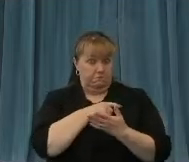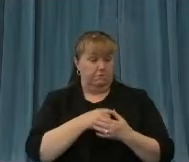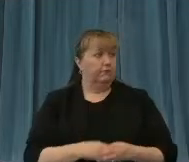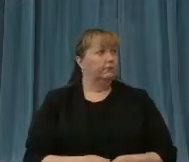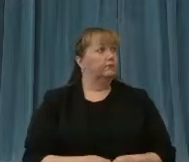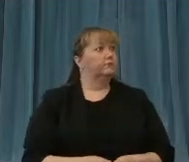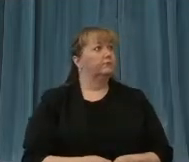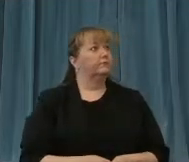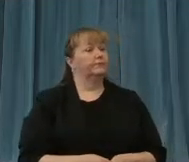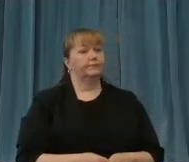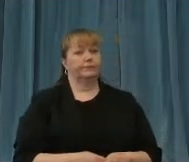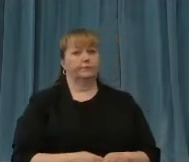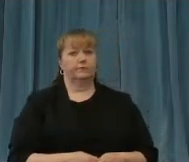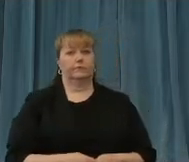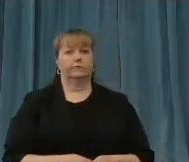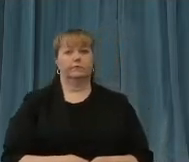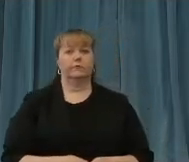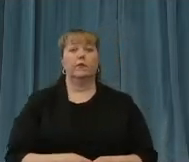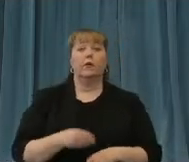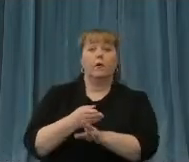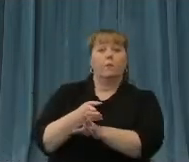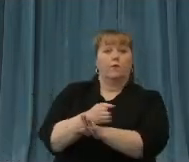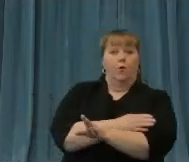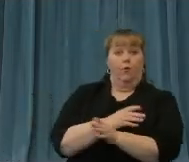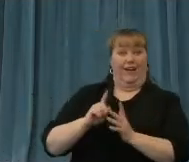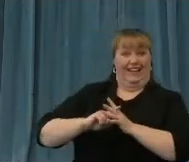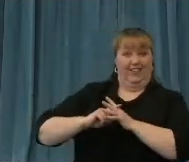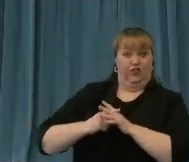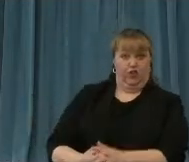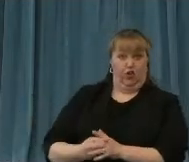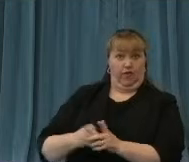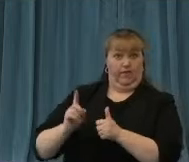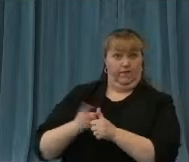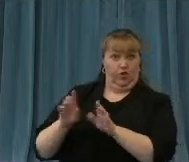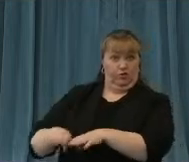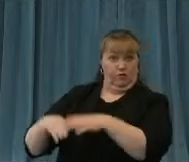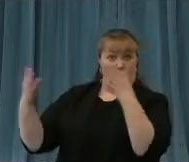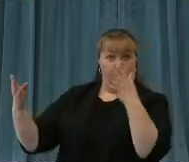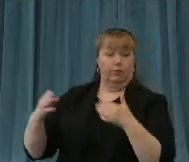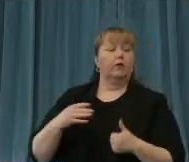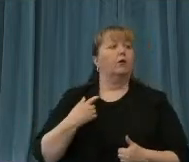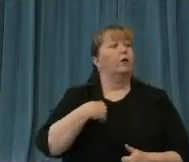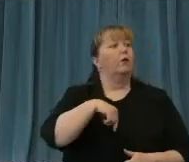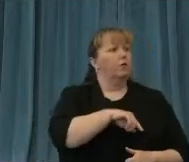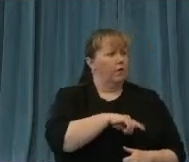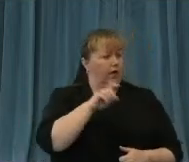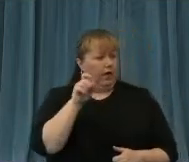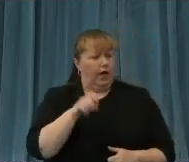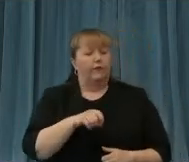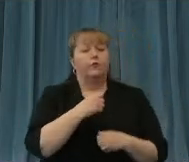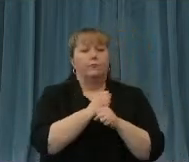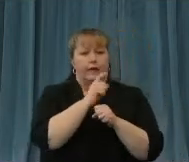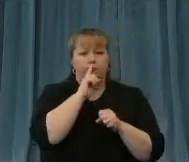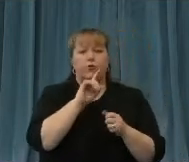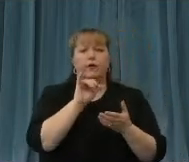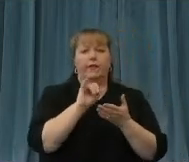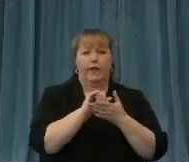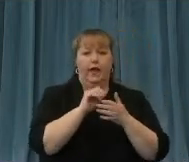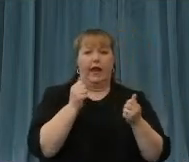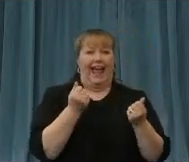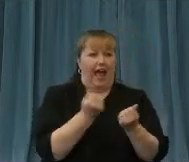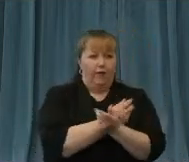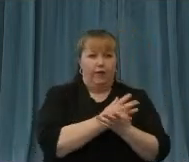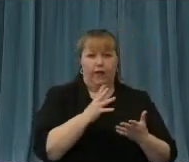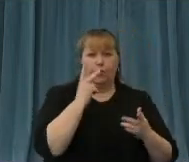So the first criteria for reopening is a consistent and sustainable downward trajectory of